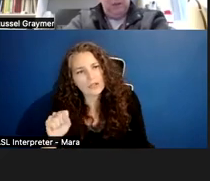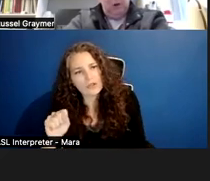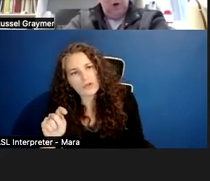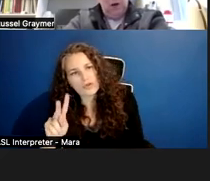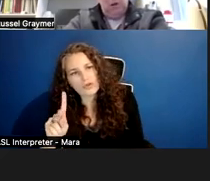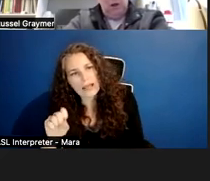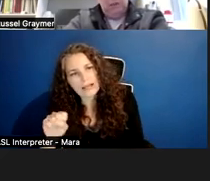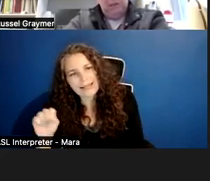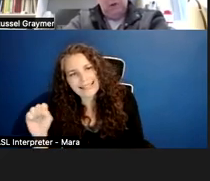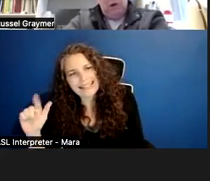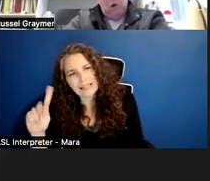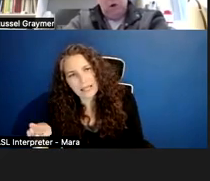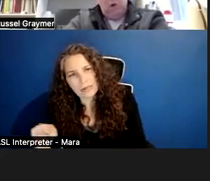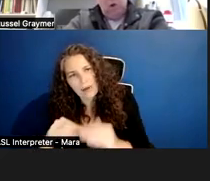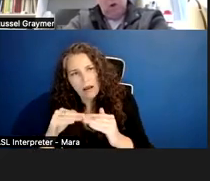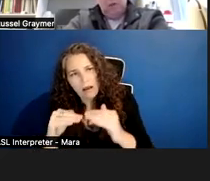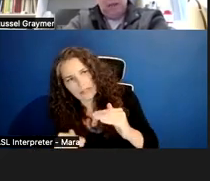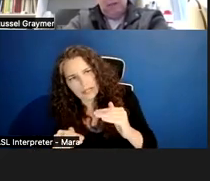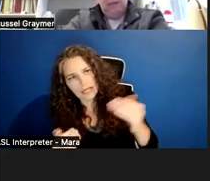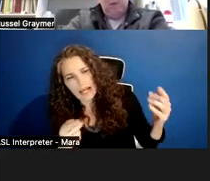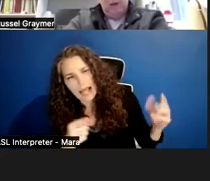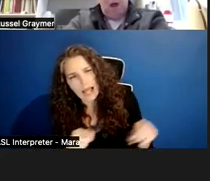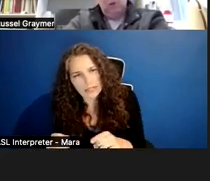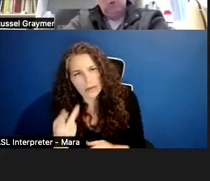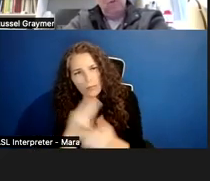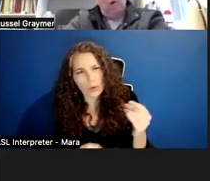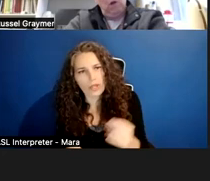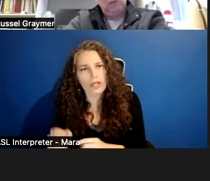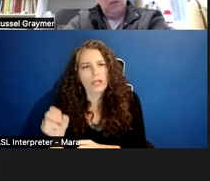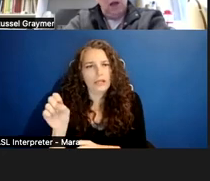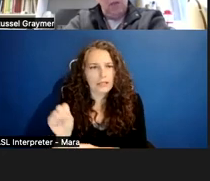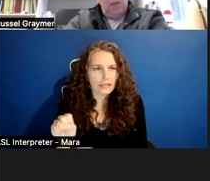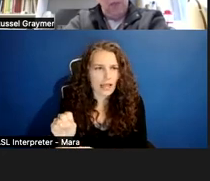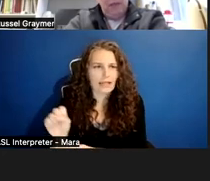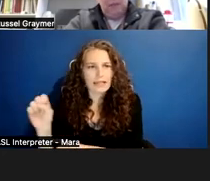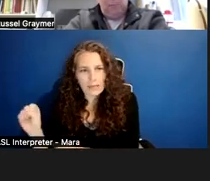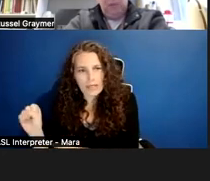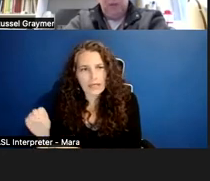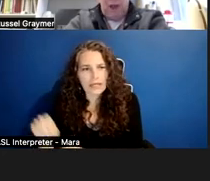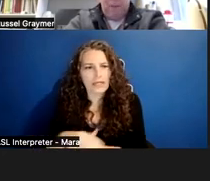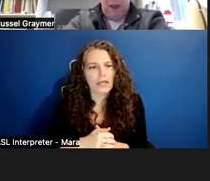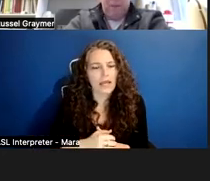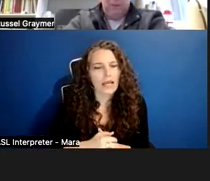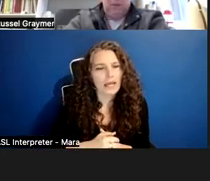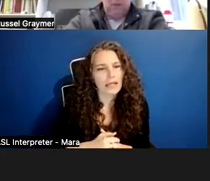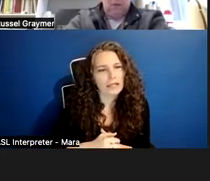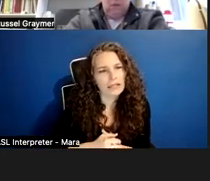is occurring along the San Gregorio San Simeon Hosgui Fault. That slip